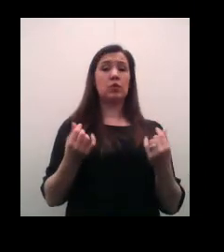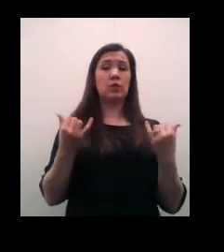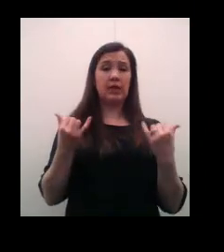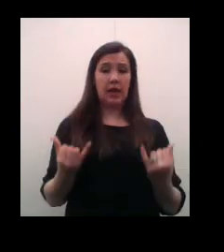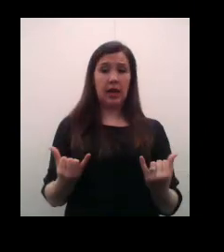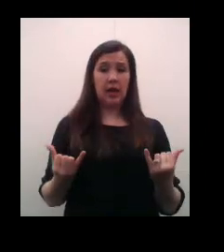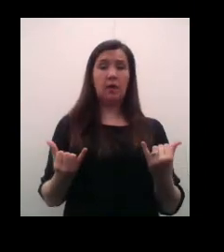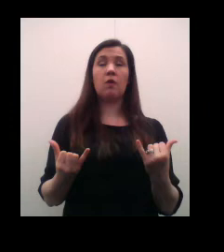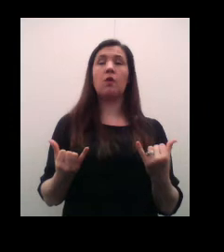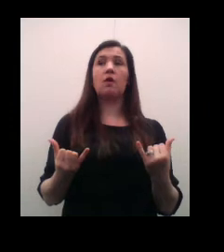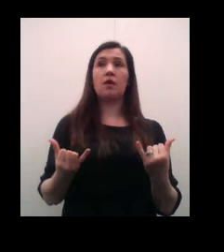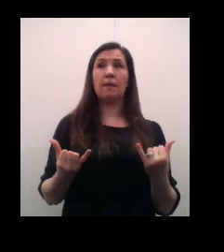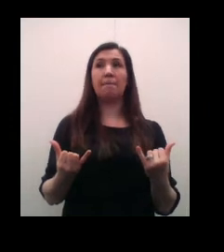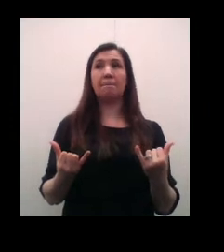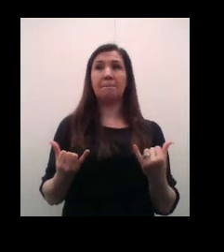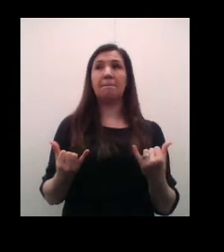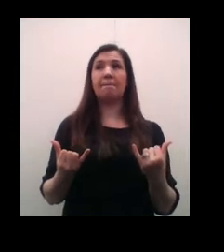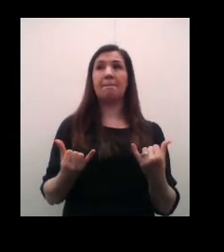is